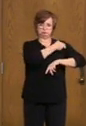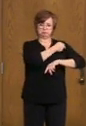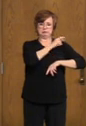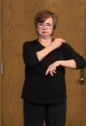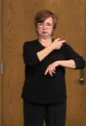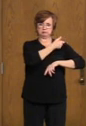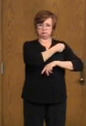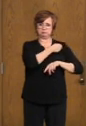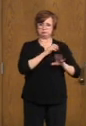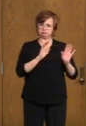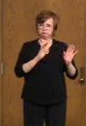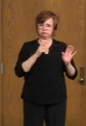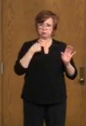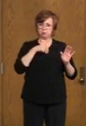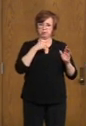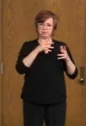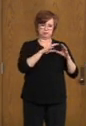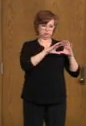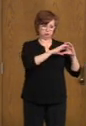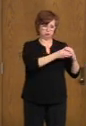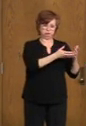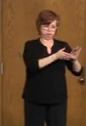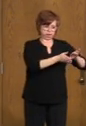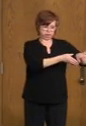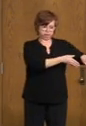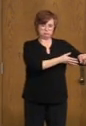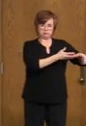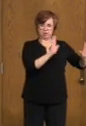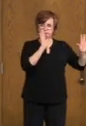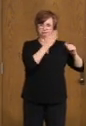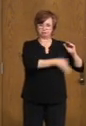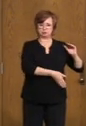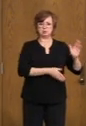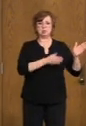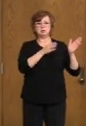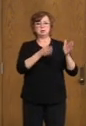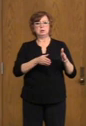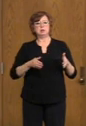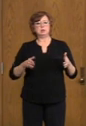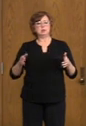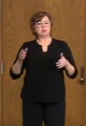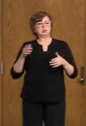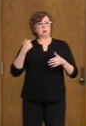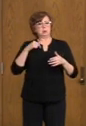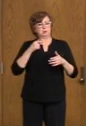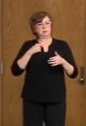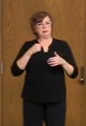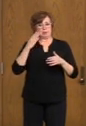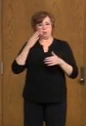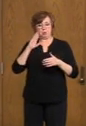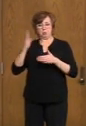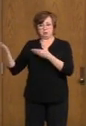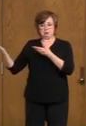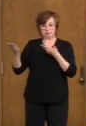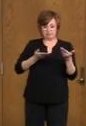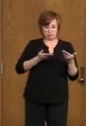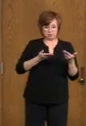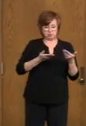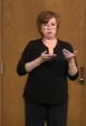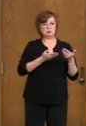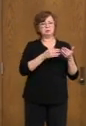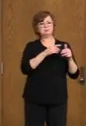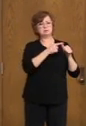further disruption, that does present challenges for both first doses for people who were who we were planning to,